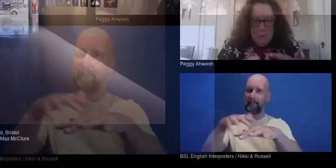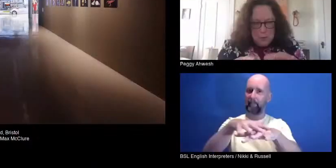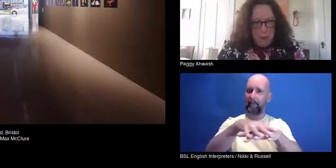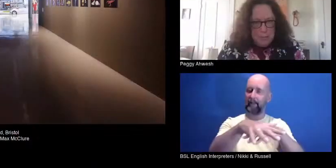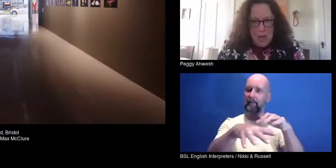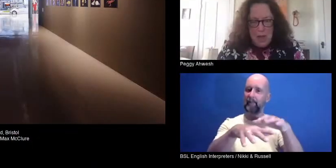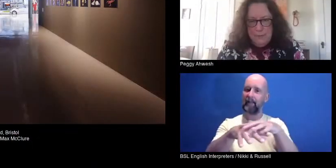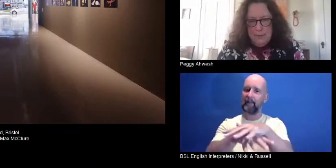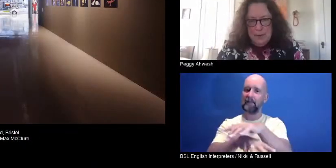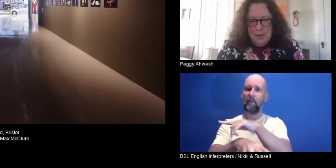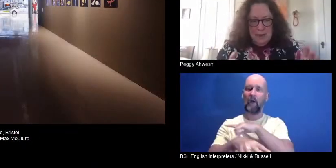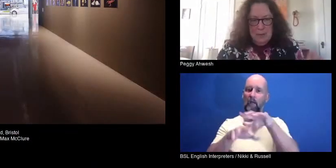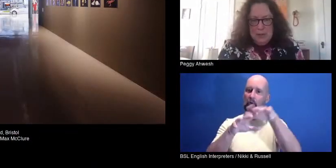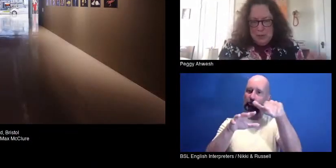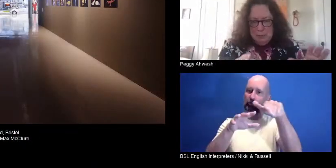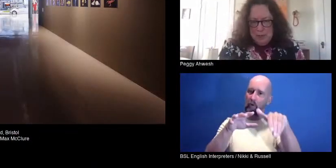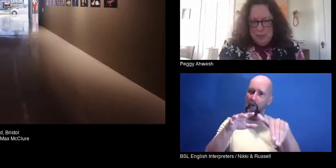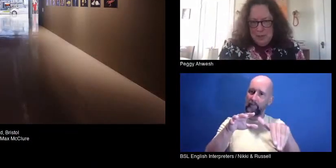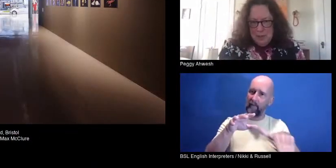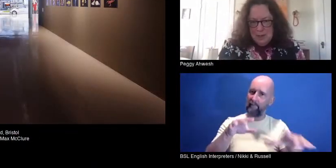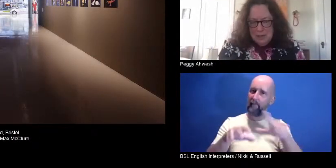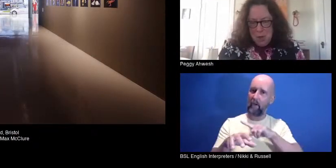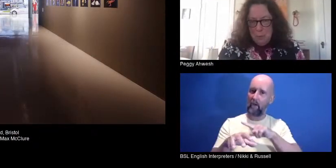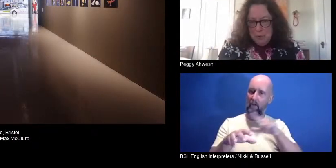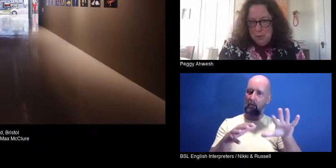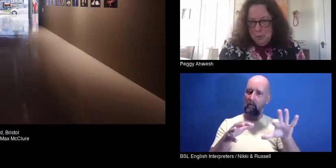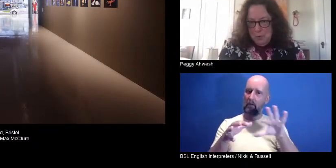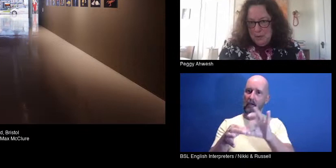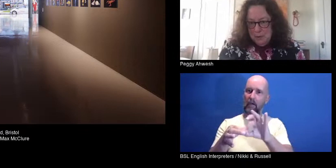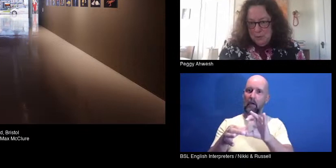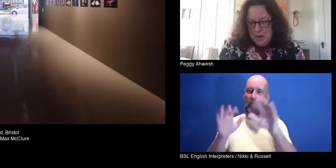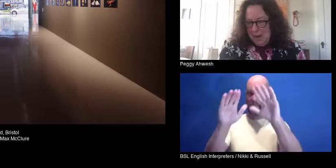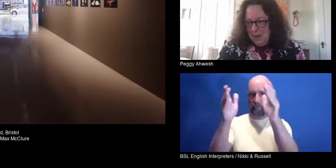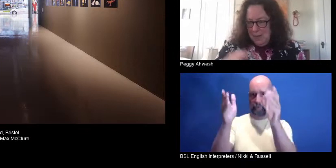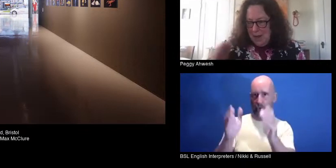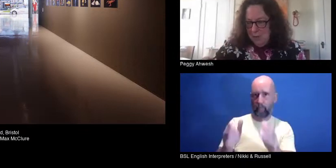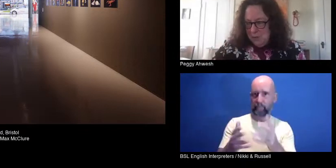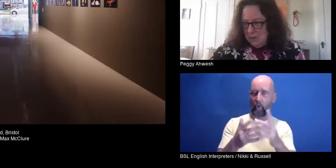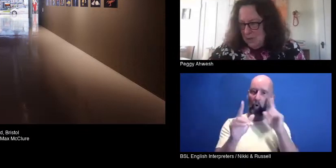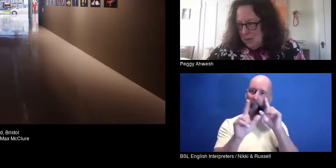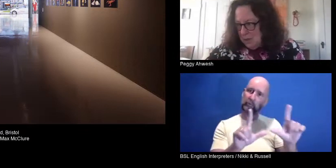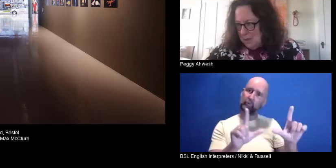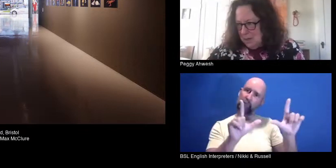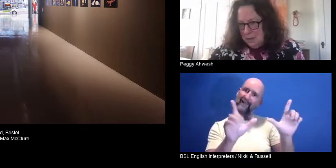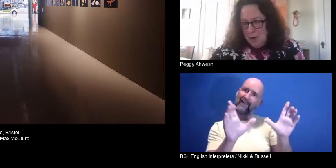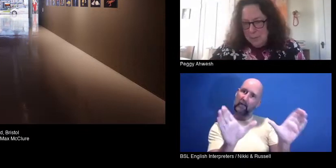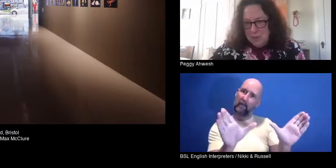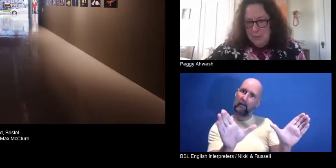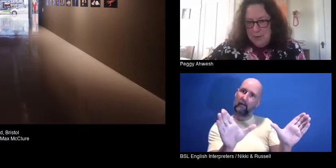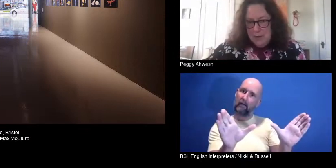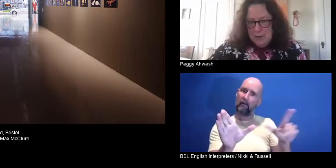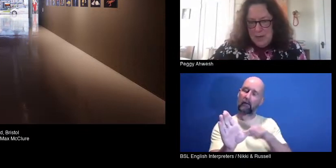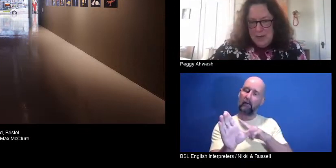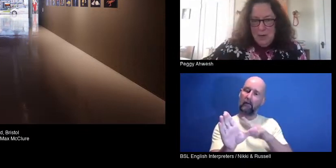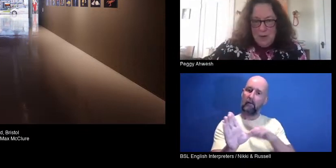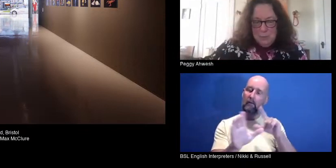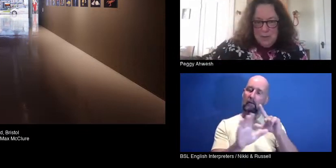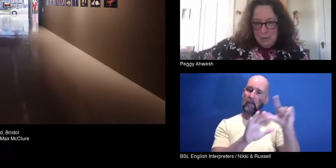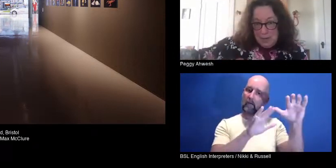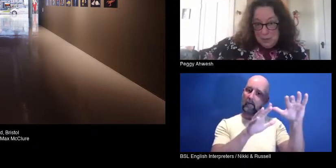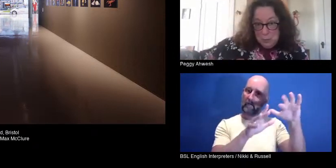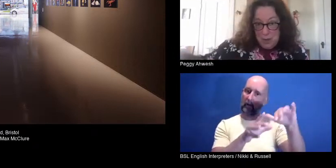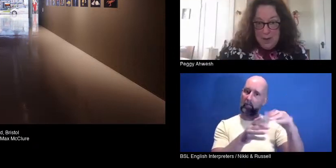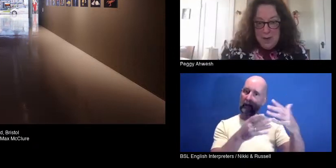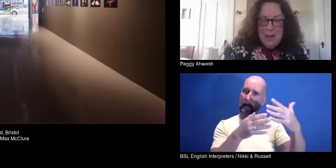and how it drops off in relationship to the sculpture or the screening, and then how it drops off and then integrates